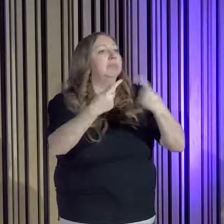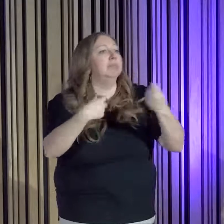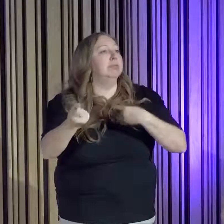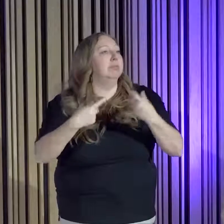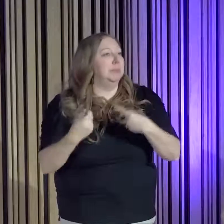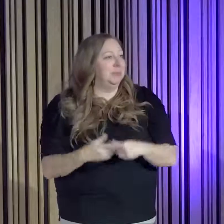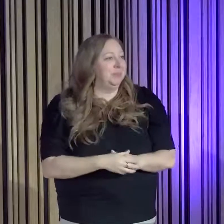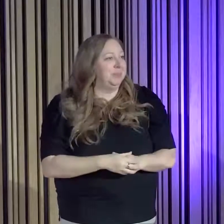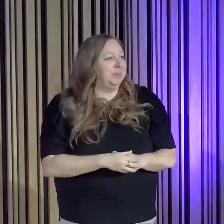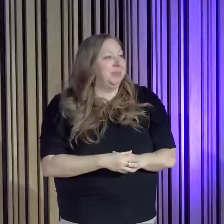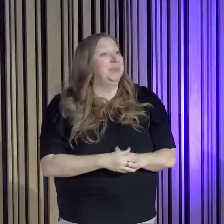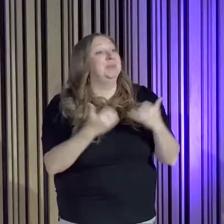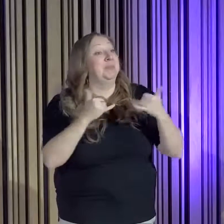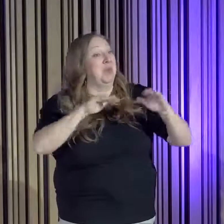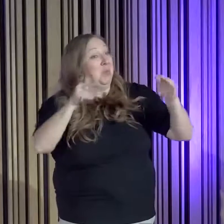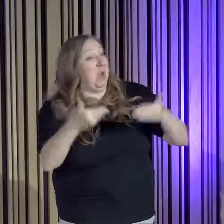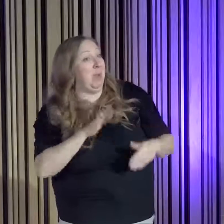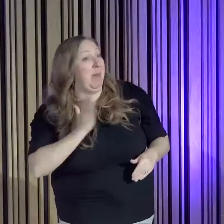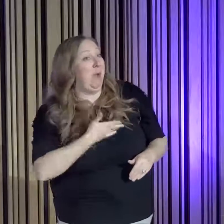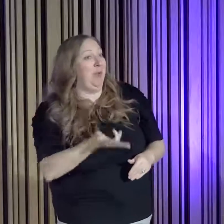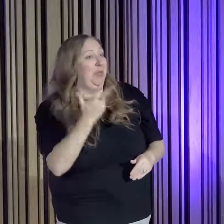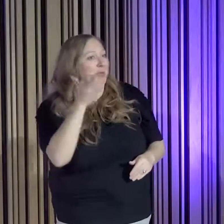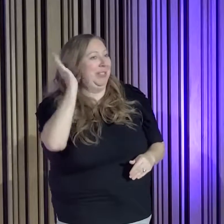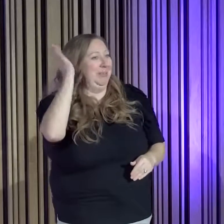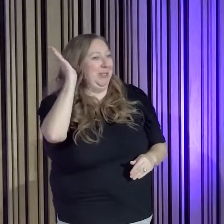me, let's welcome our three speakers tonight.